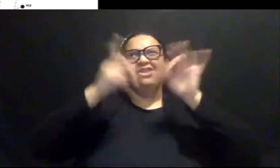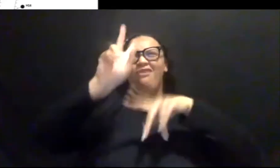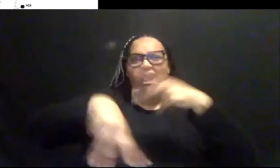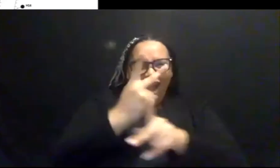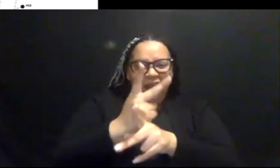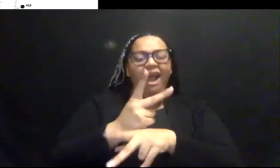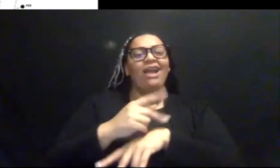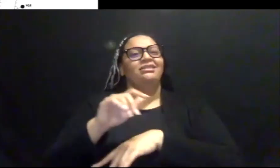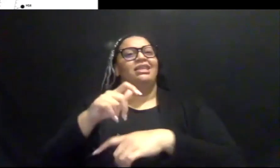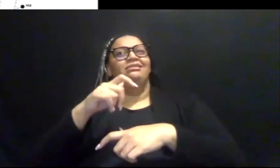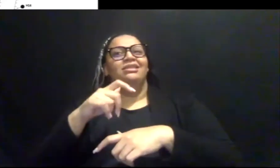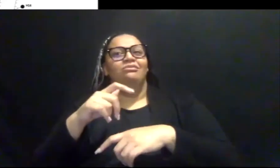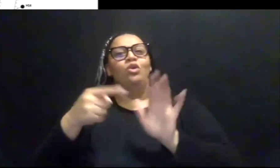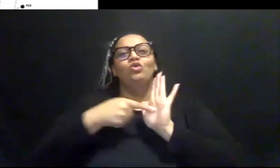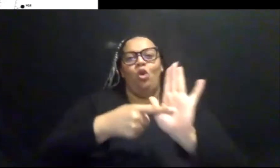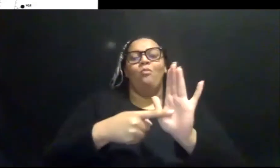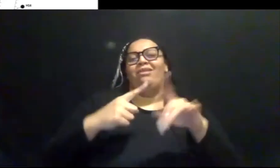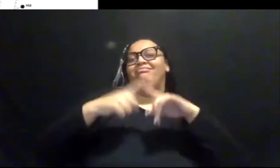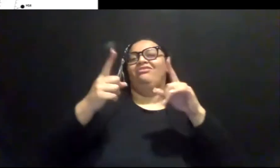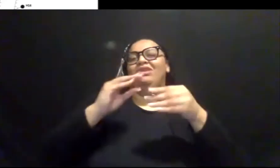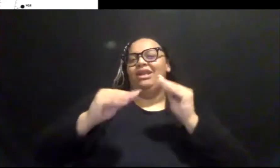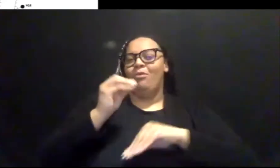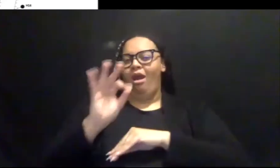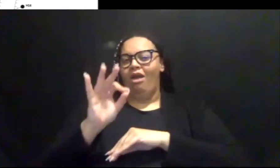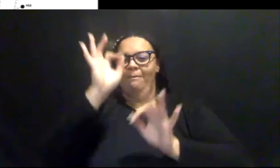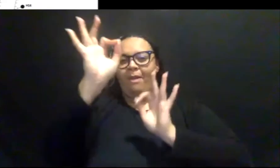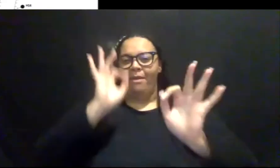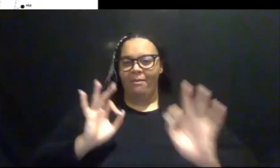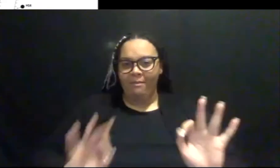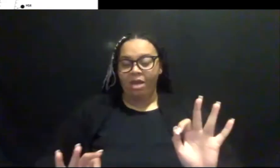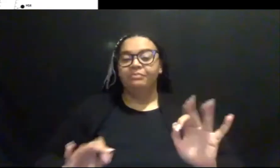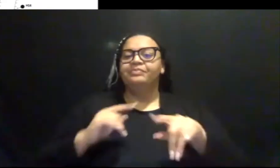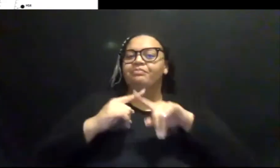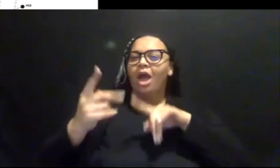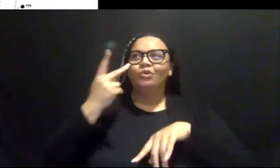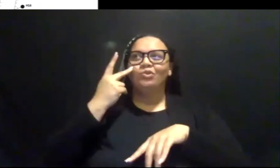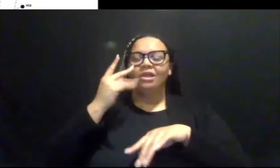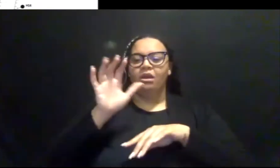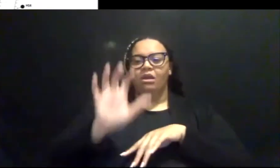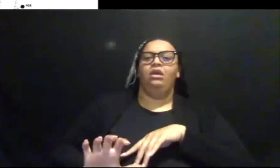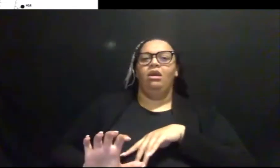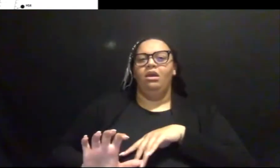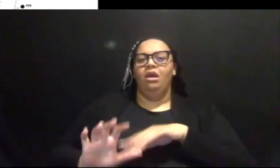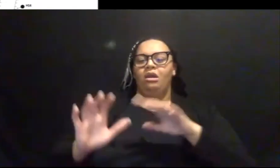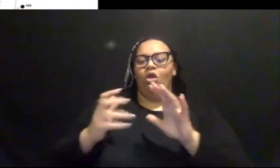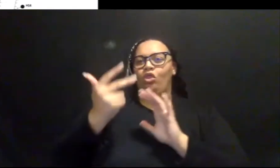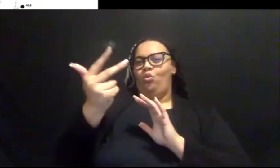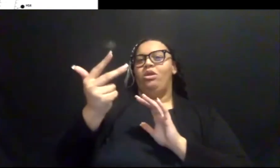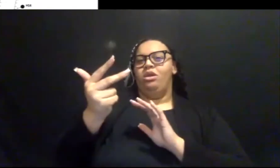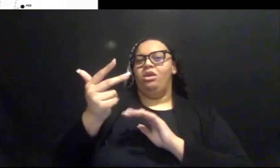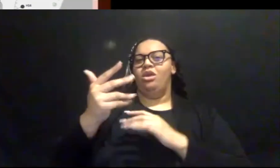the number of black dots. And in the southern population, you see there's only 3 gray dots, which means there's a lot less